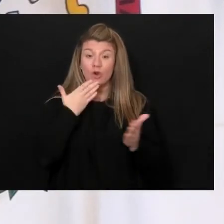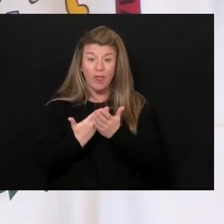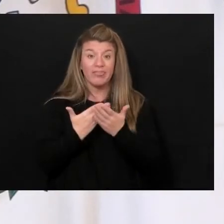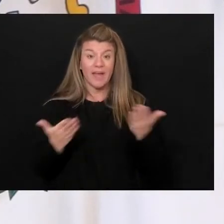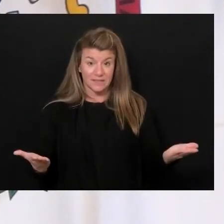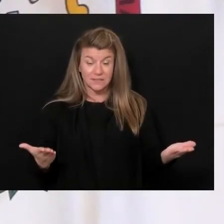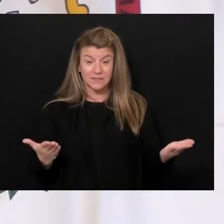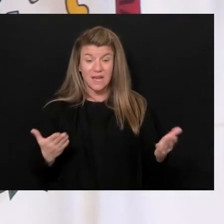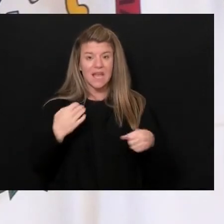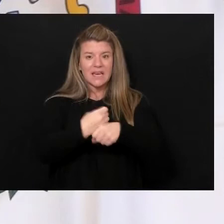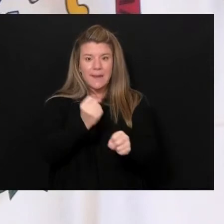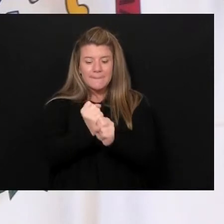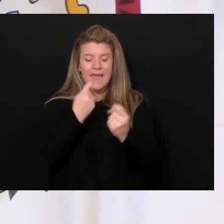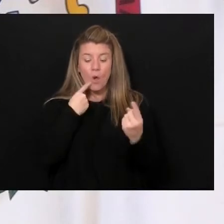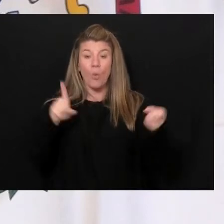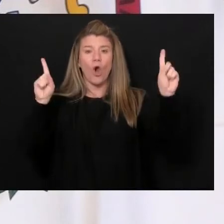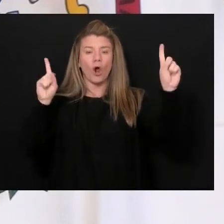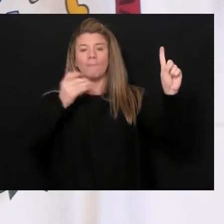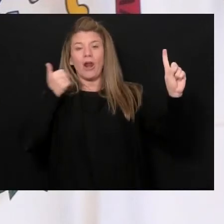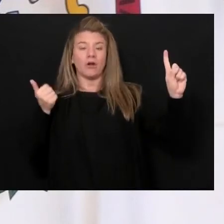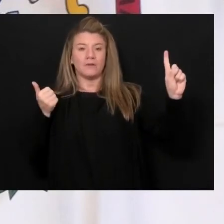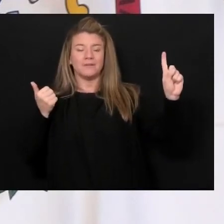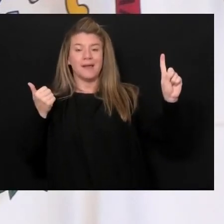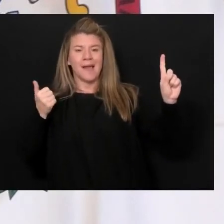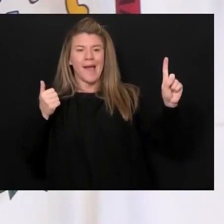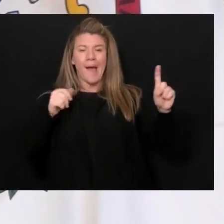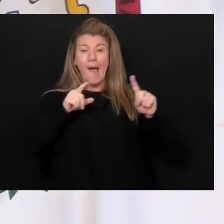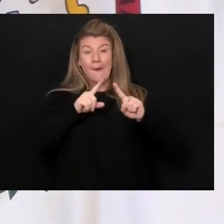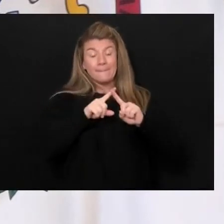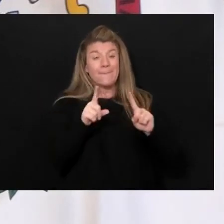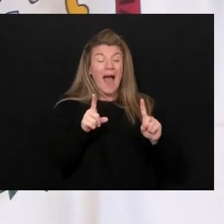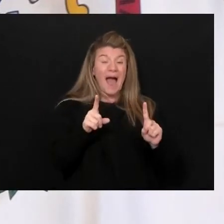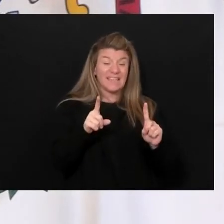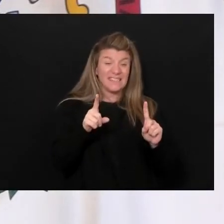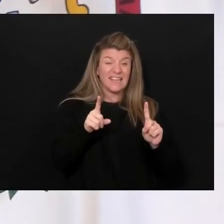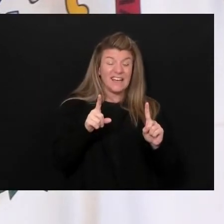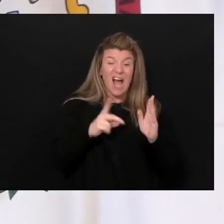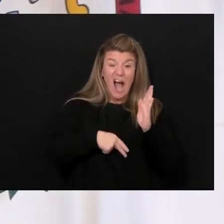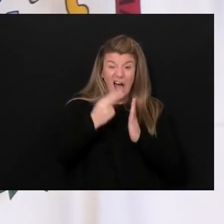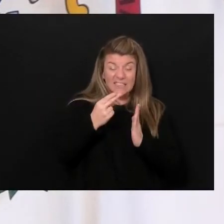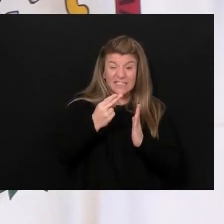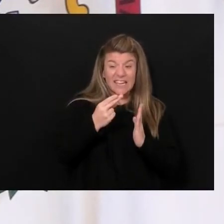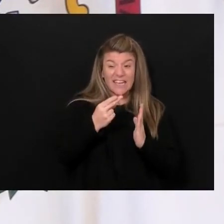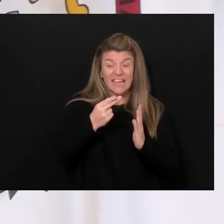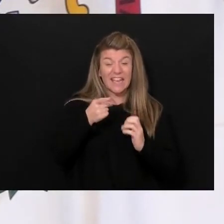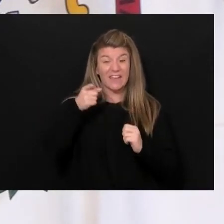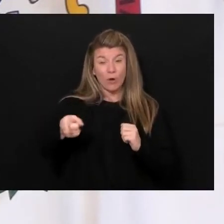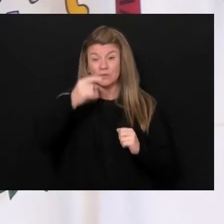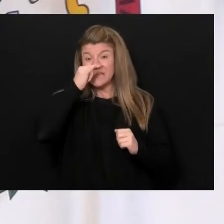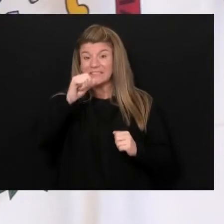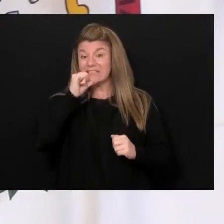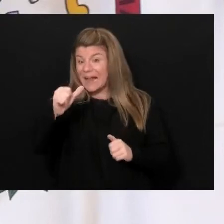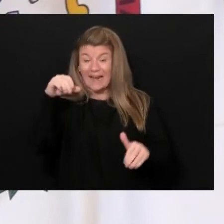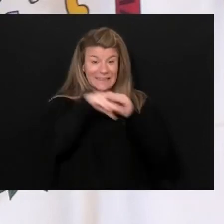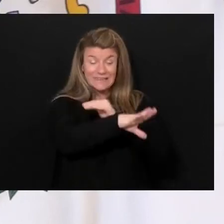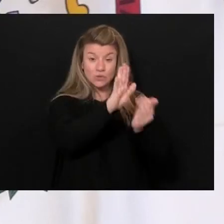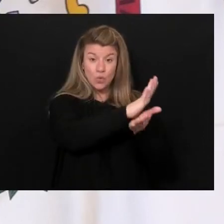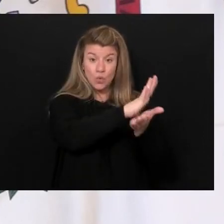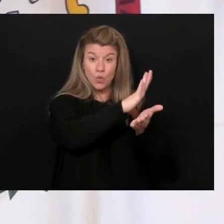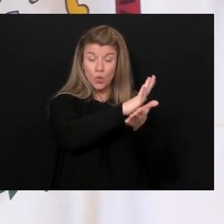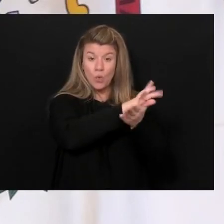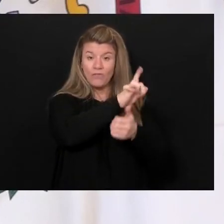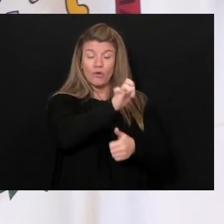make it work and work better, but the bottom line of the whole thing is, if these kids aren't in school, if they